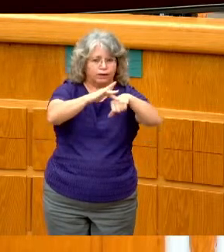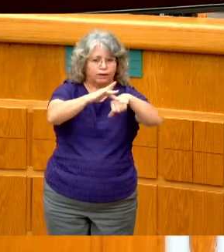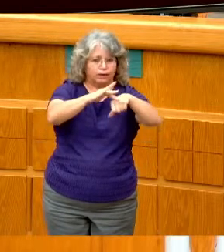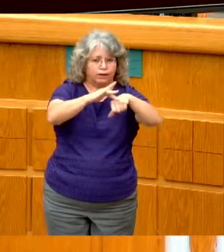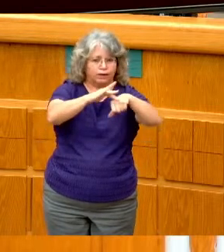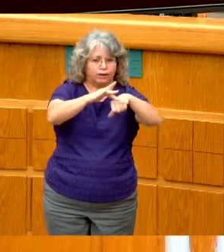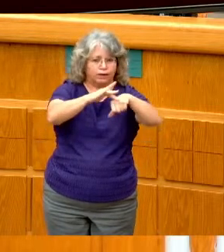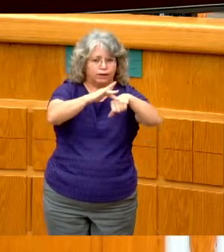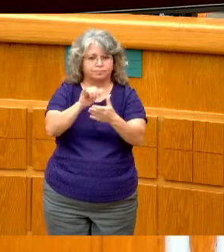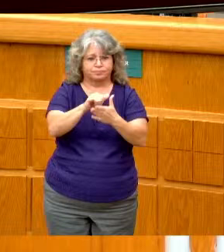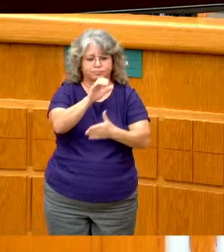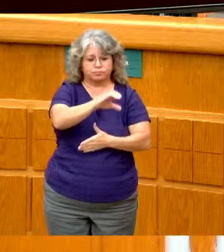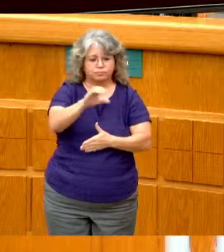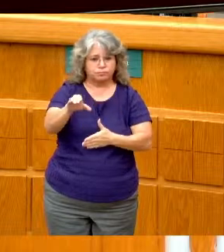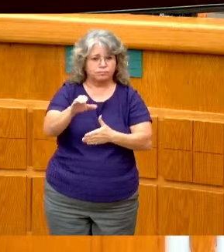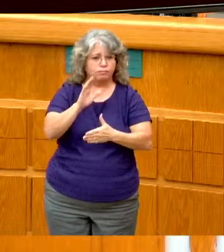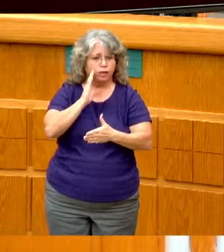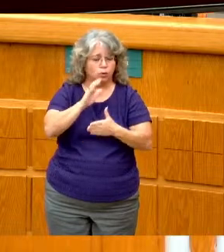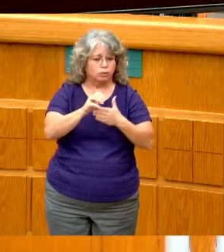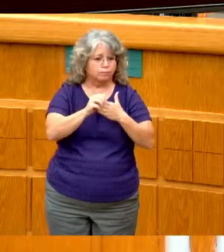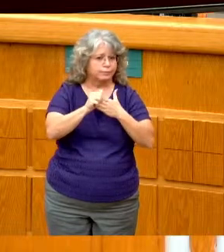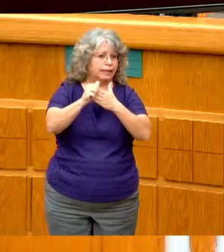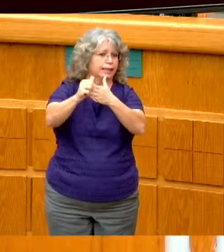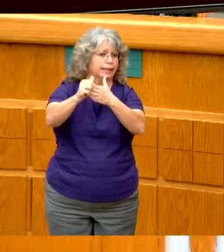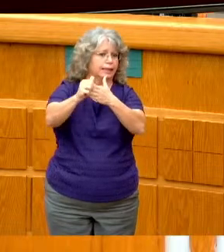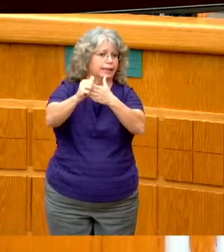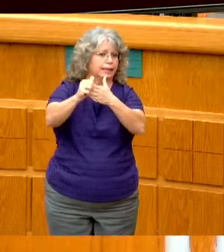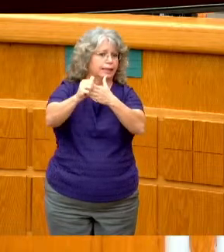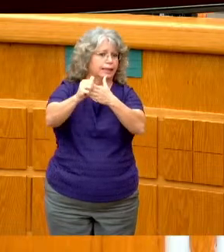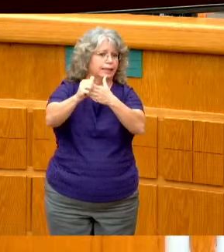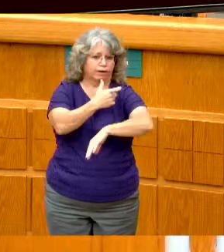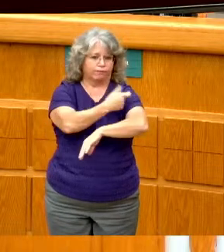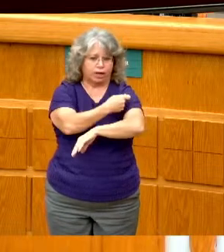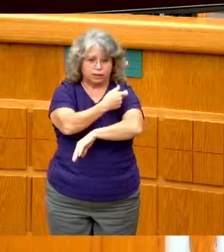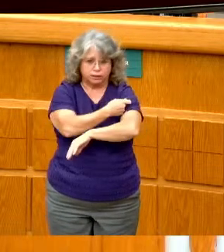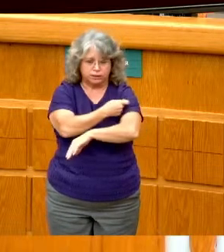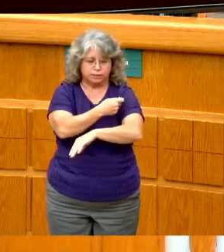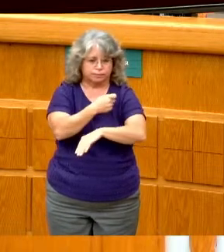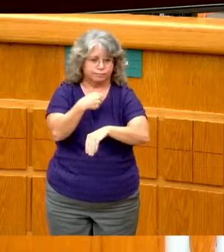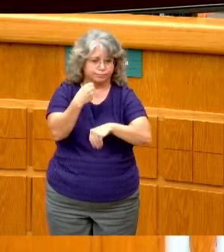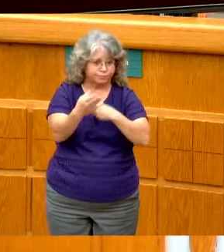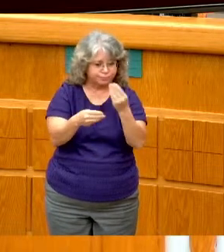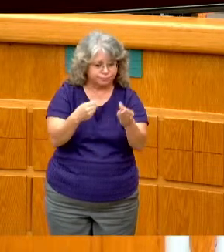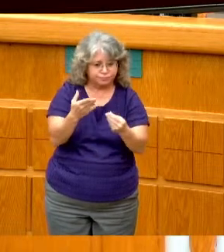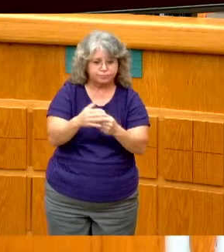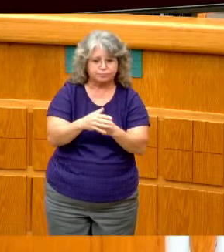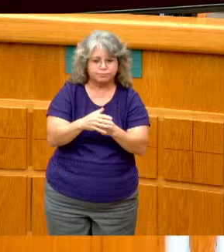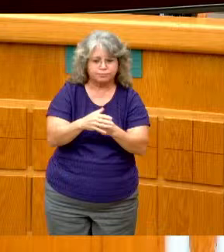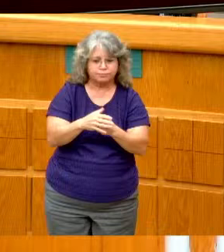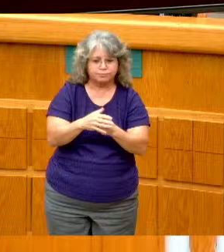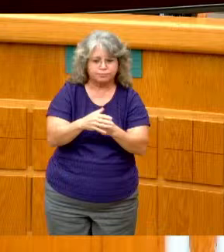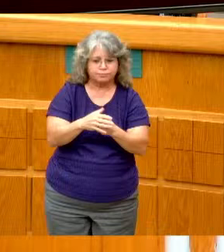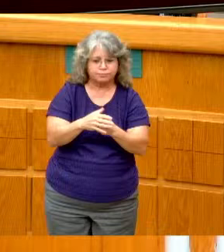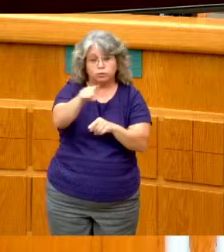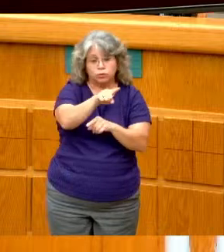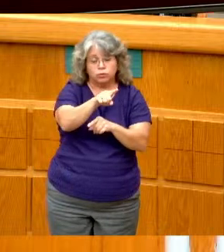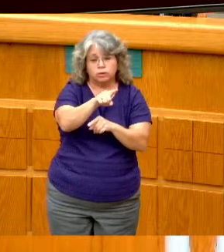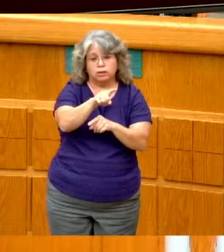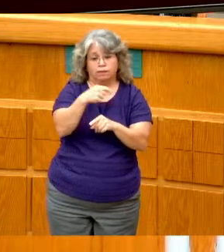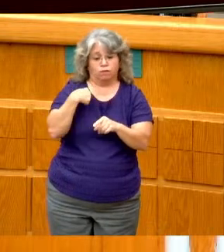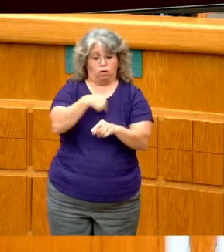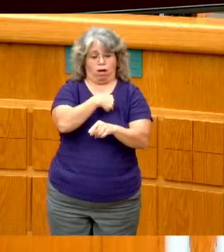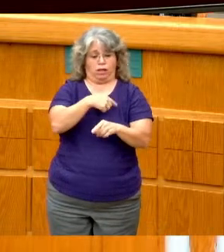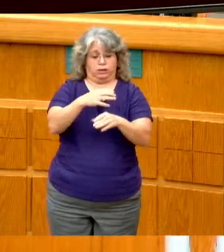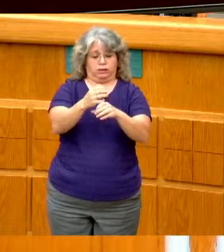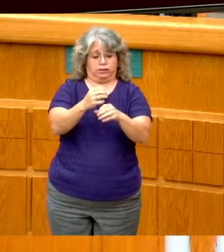continues to lead the way on vaccine administration. But we need you. In order to achieve herd immunity, we